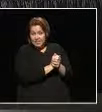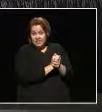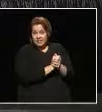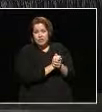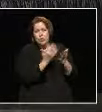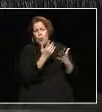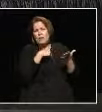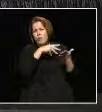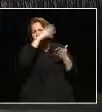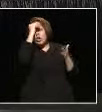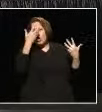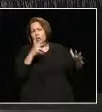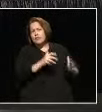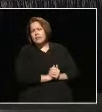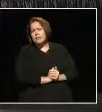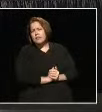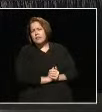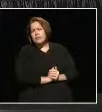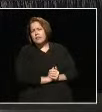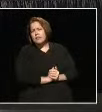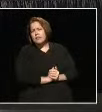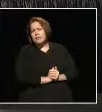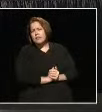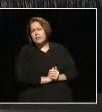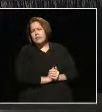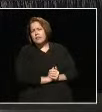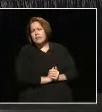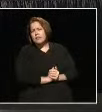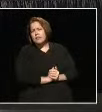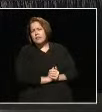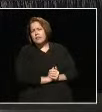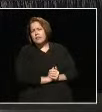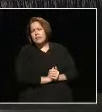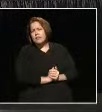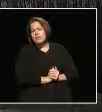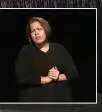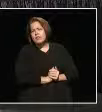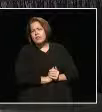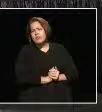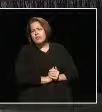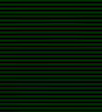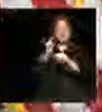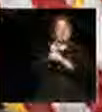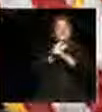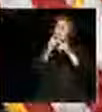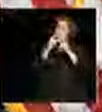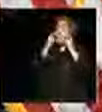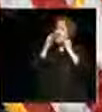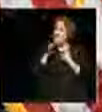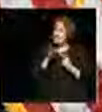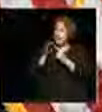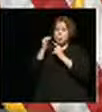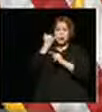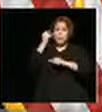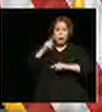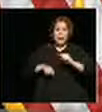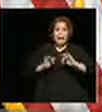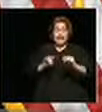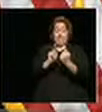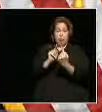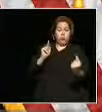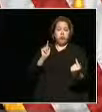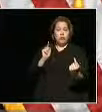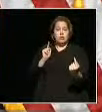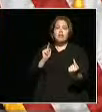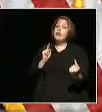What did we learn? We wear masks, especially when we can't socially distance. It